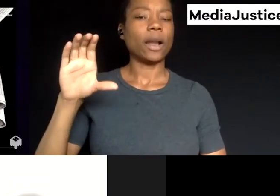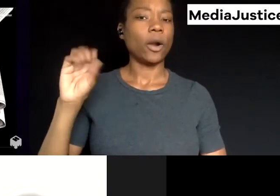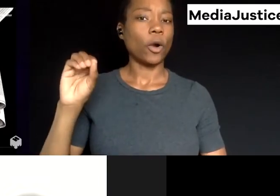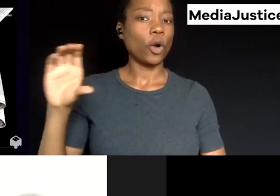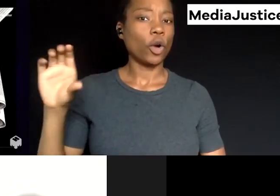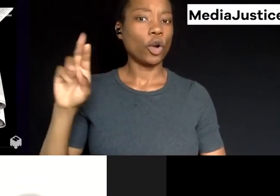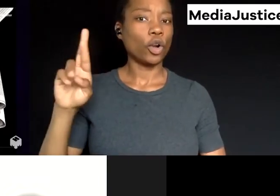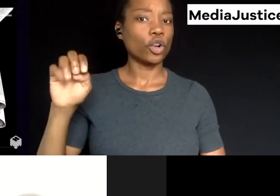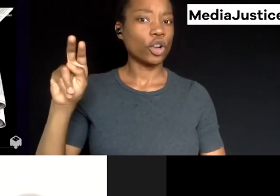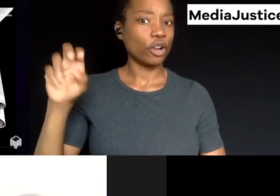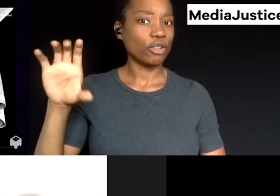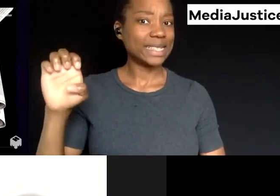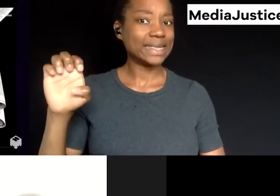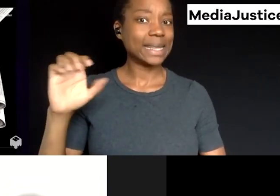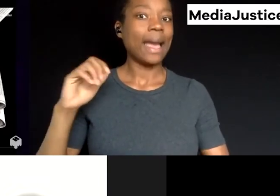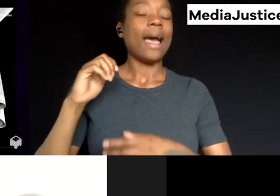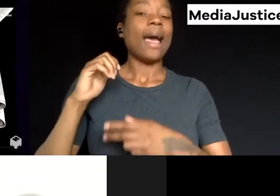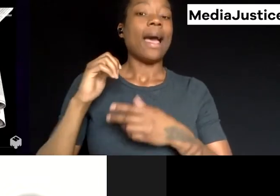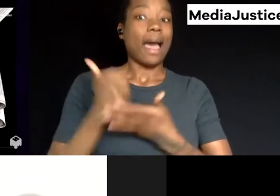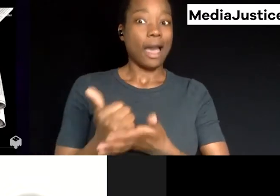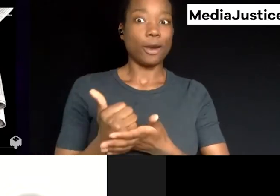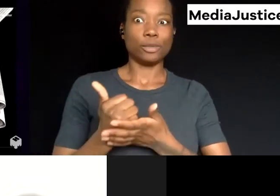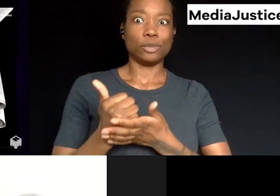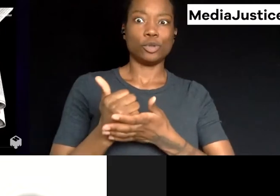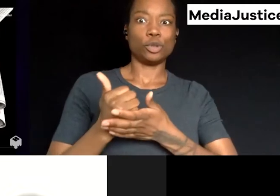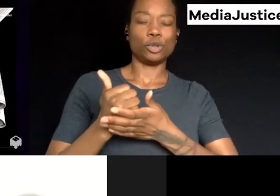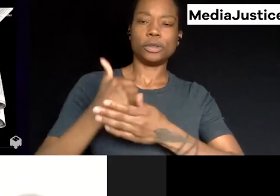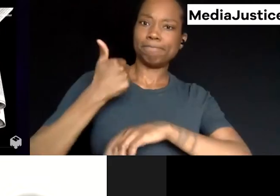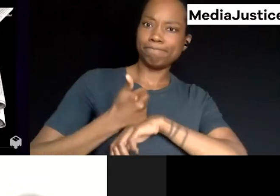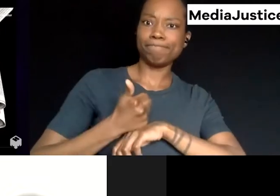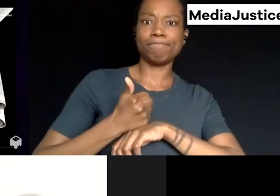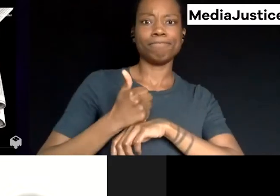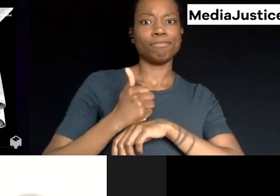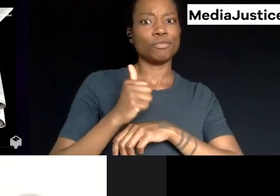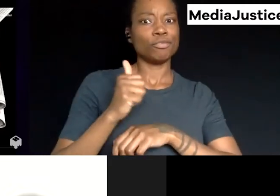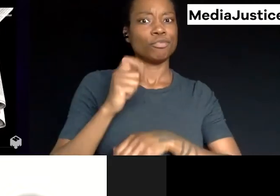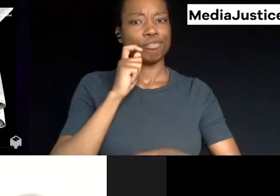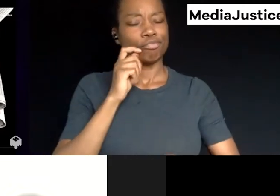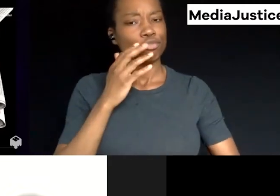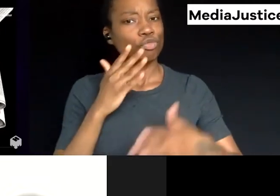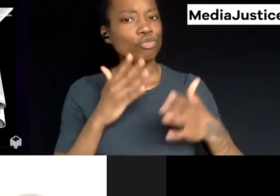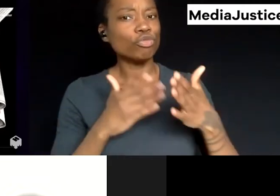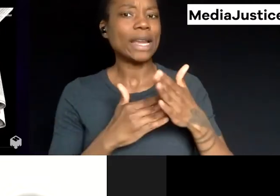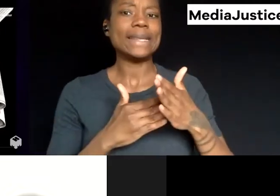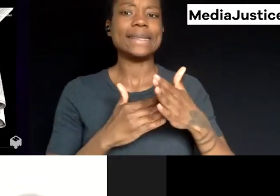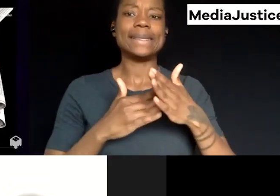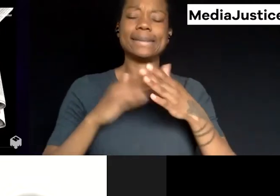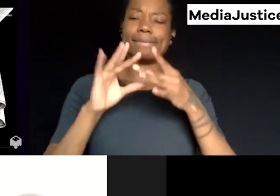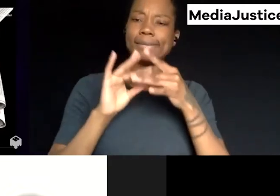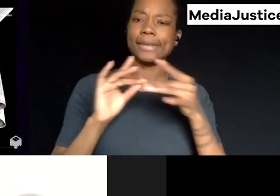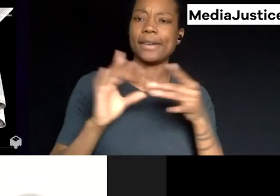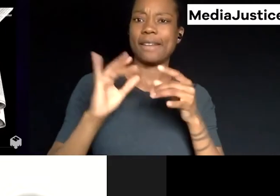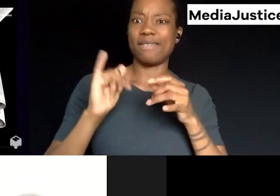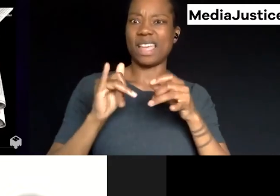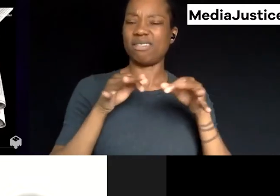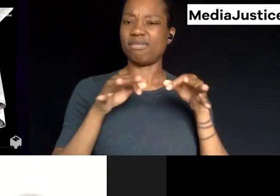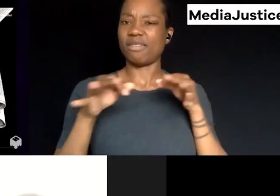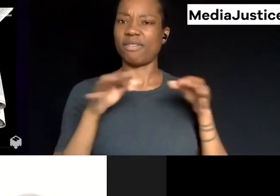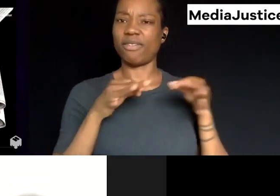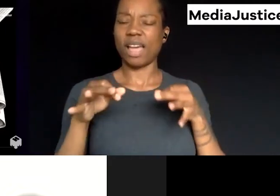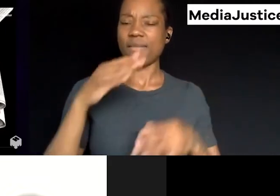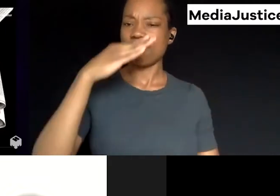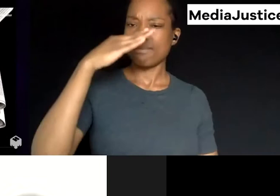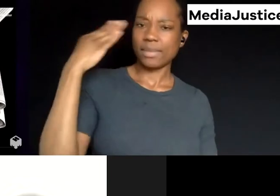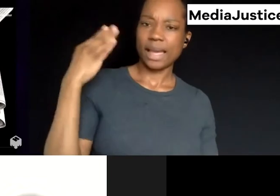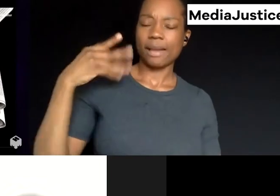narratives that continue to define Black and POC, people of color, media representation today, as